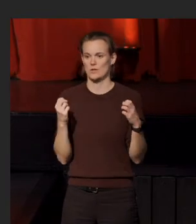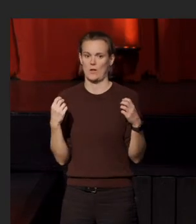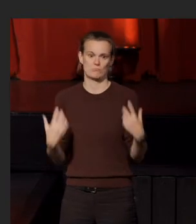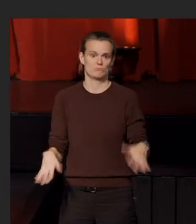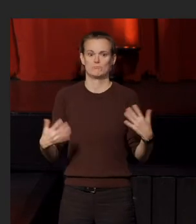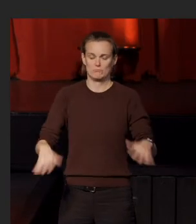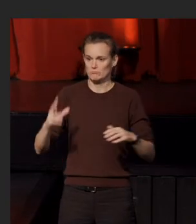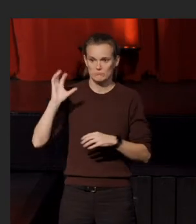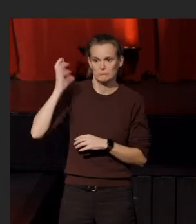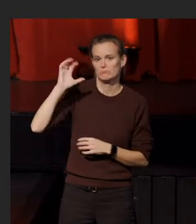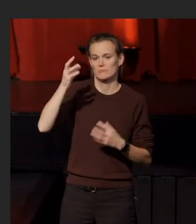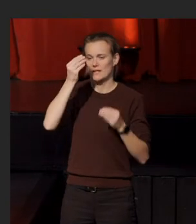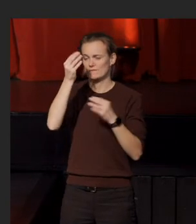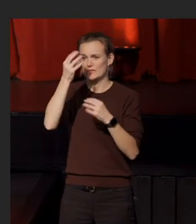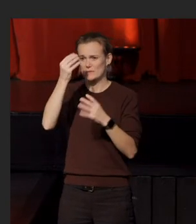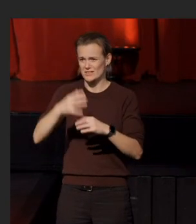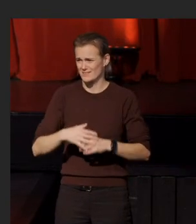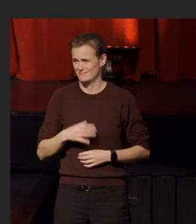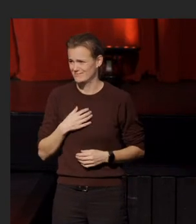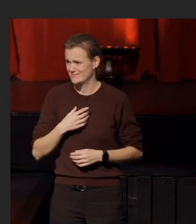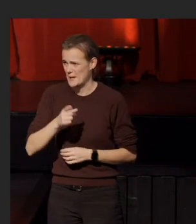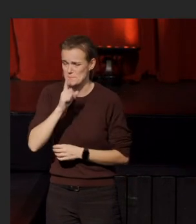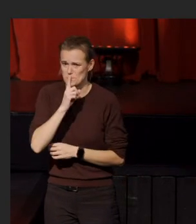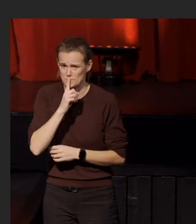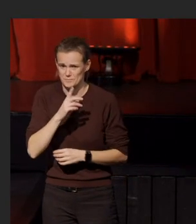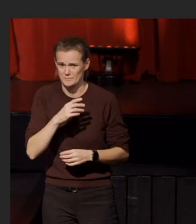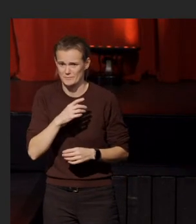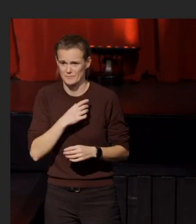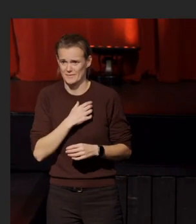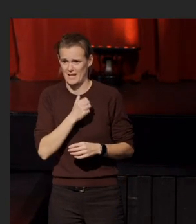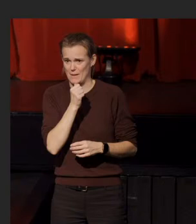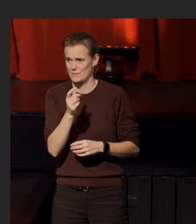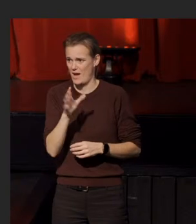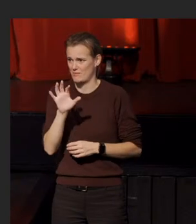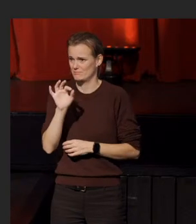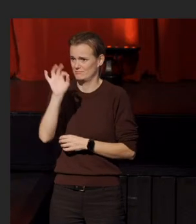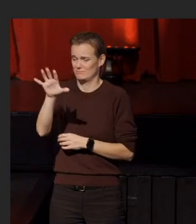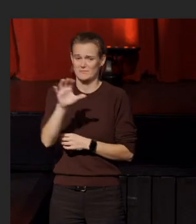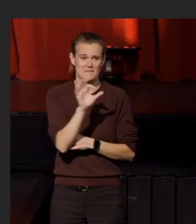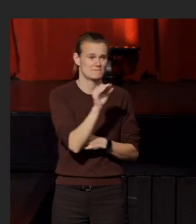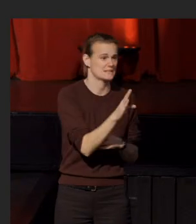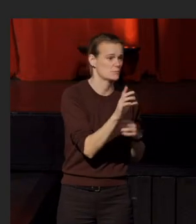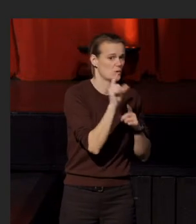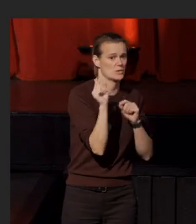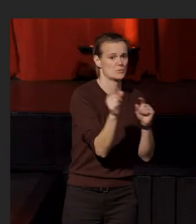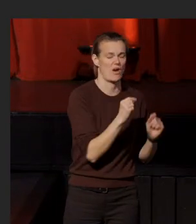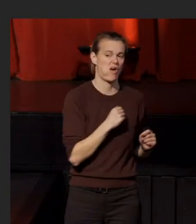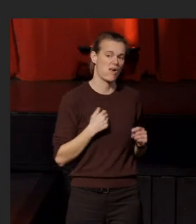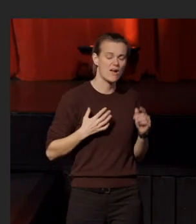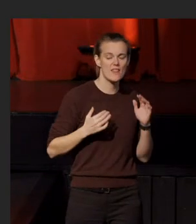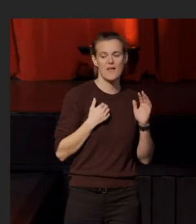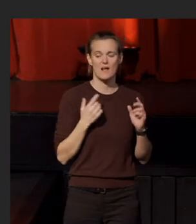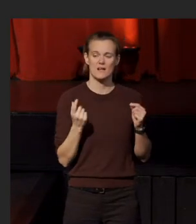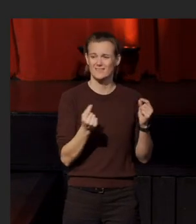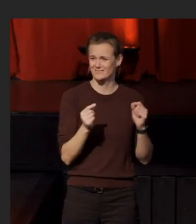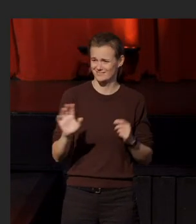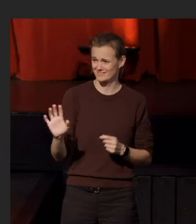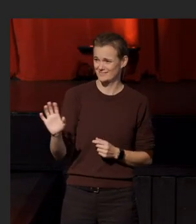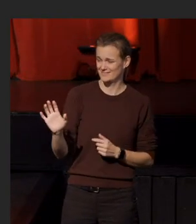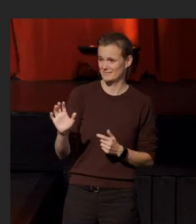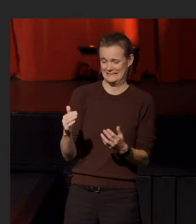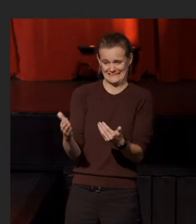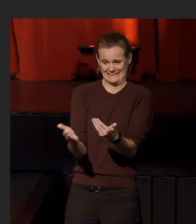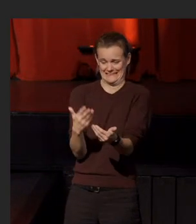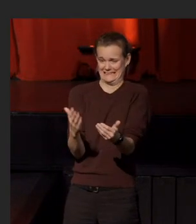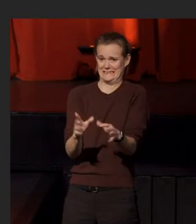is not some conspiracy undertaken by the engineers of Facebook or Twitter. It's the outcome of a simple